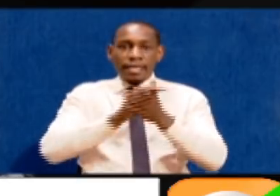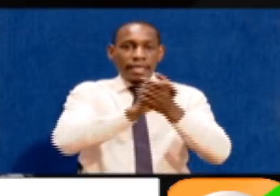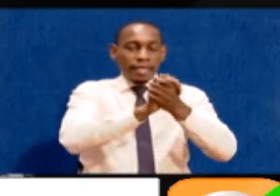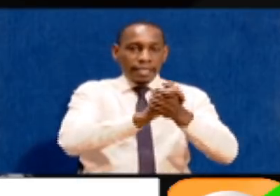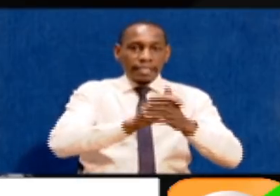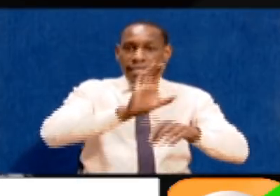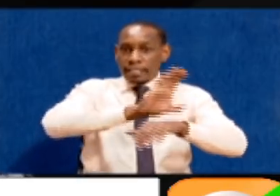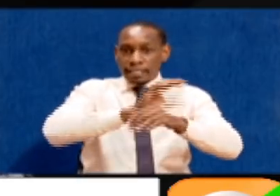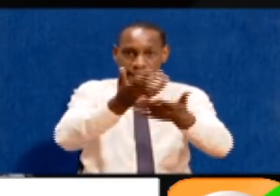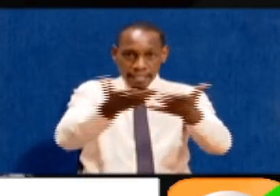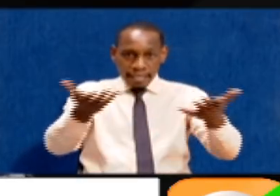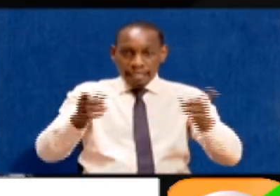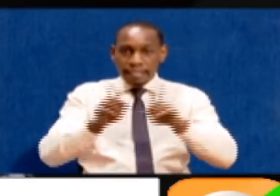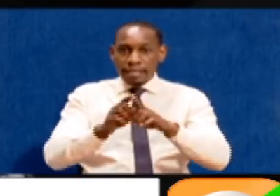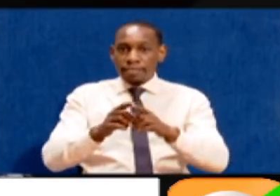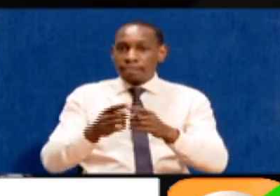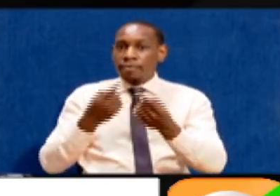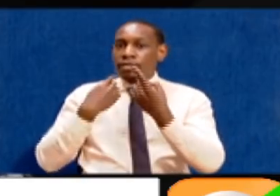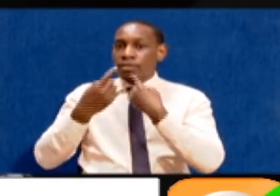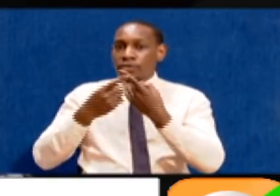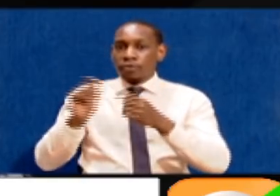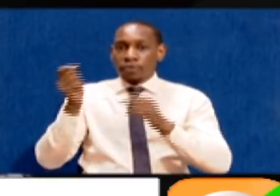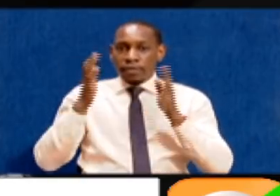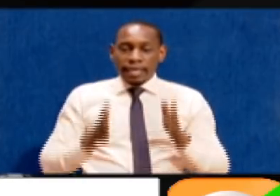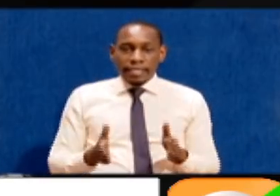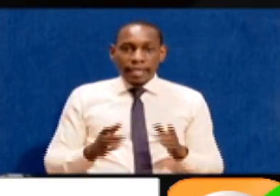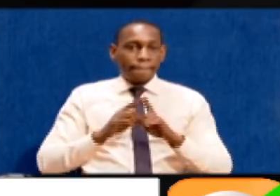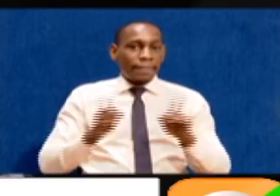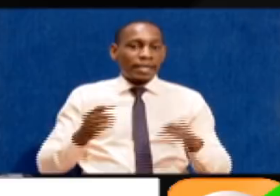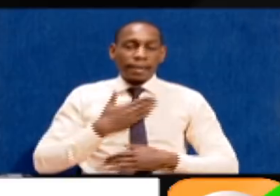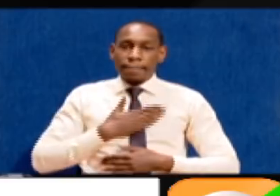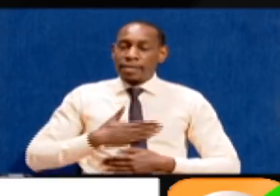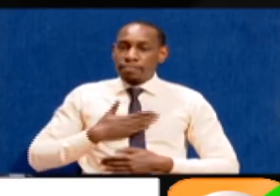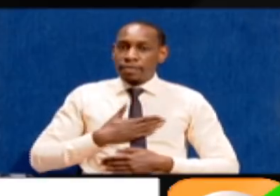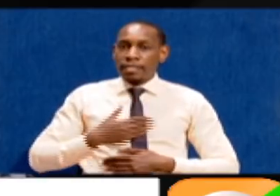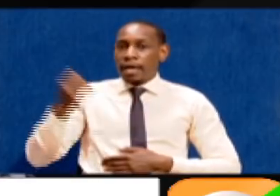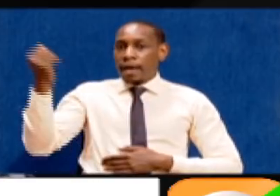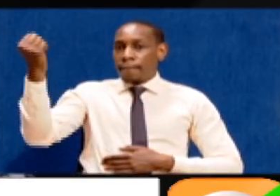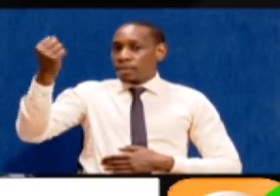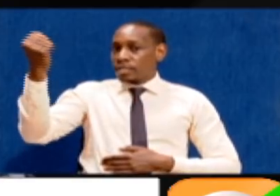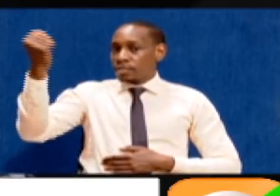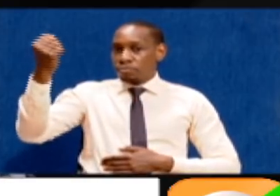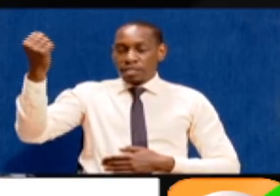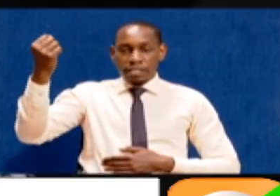the congregation and speak to Kenyans. But please